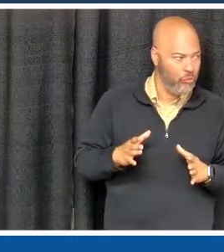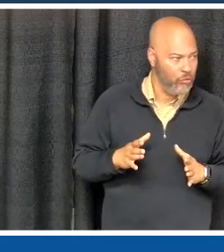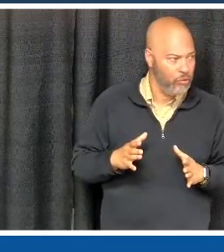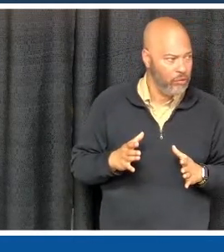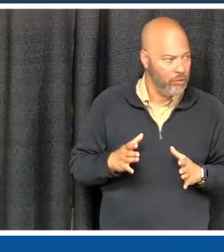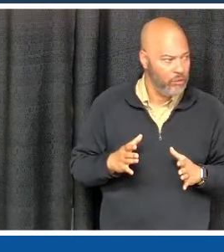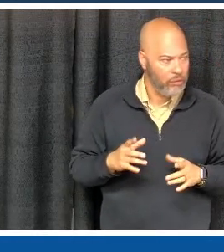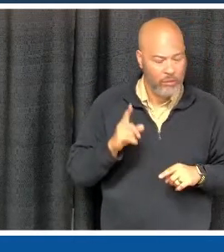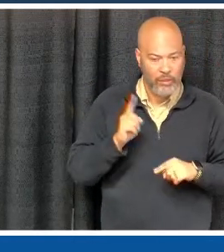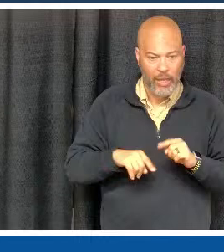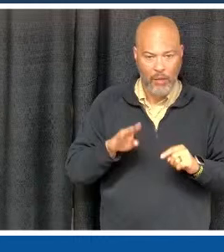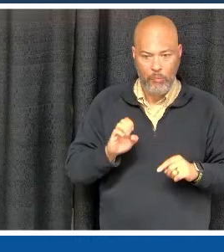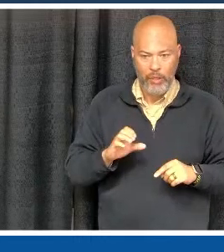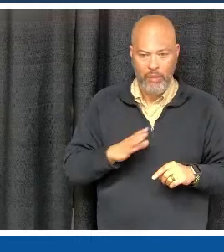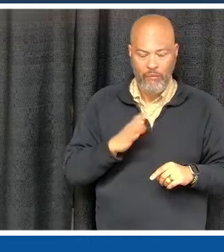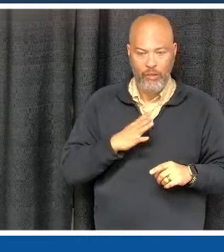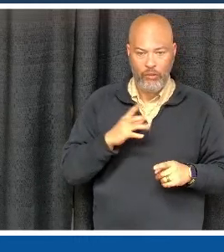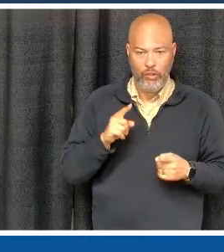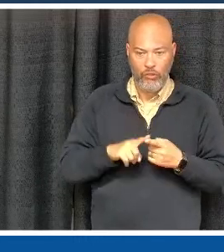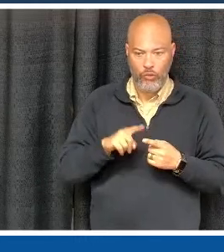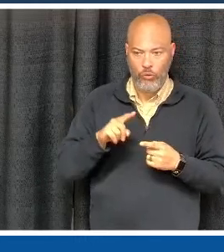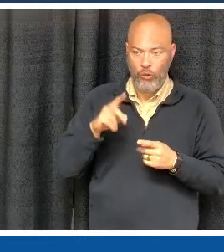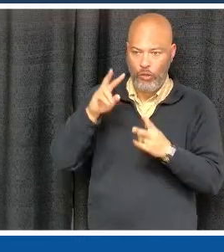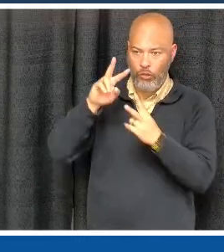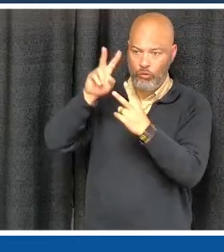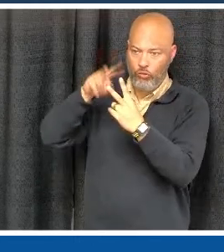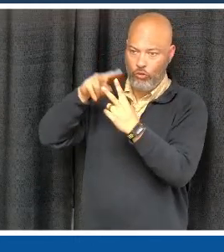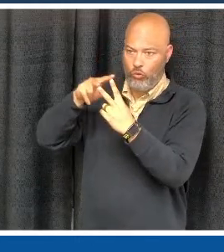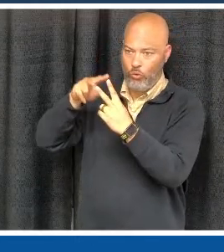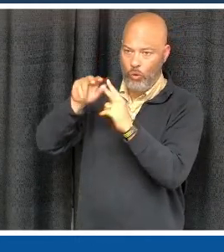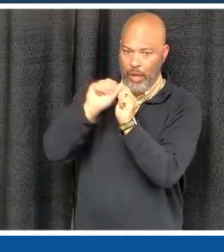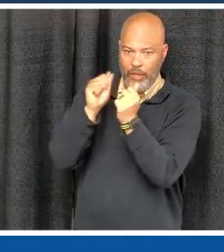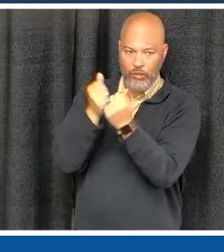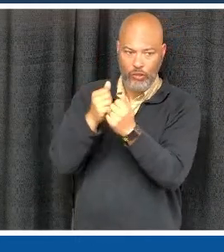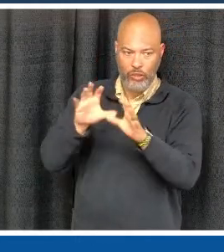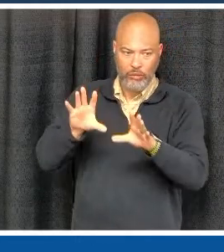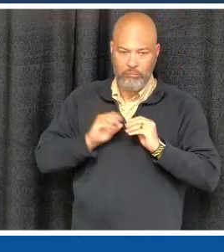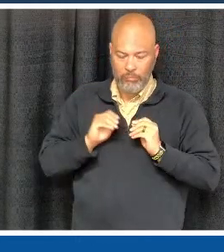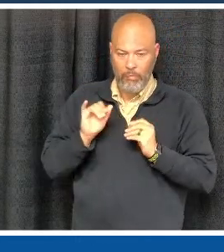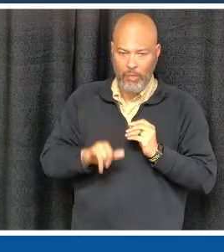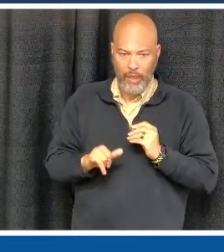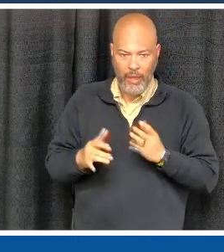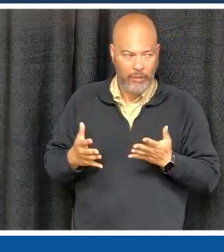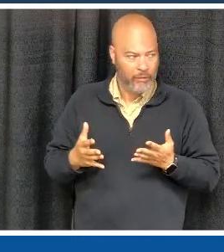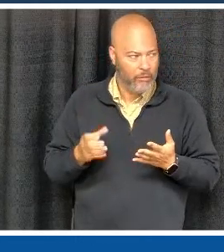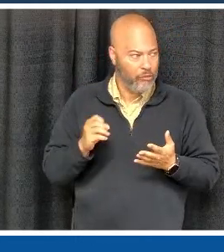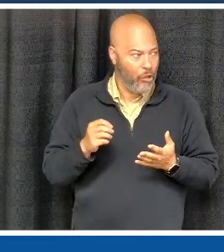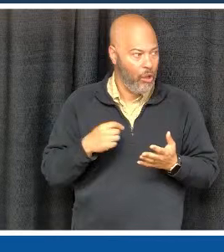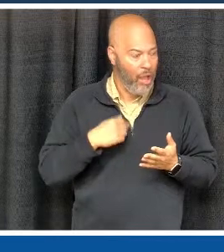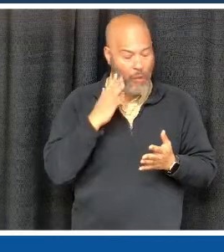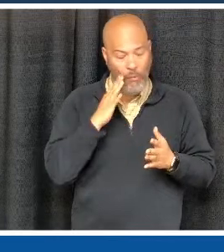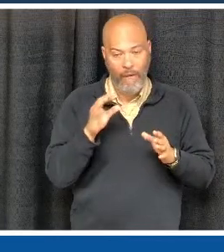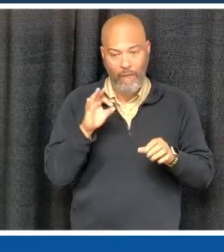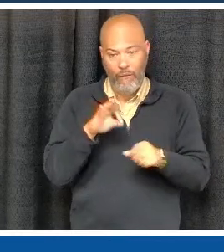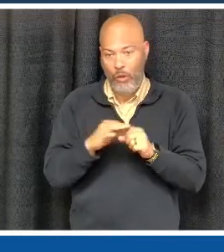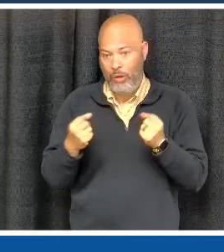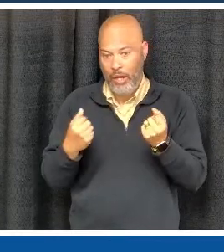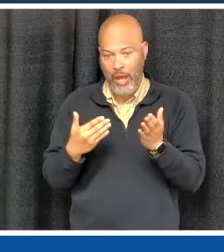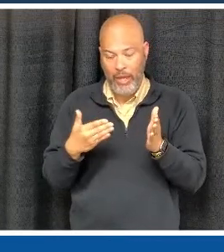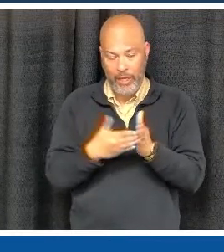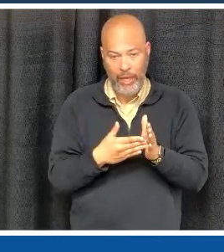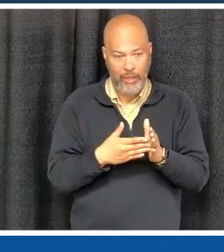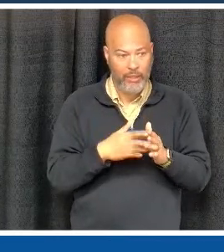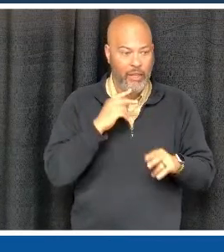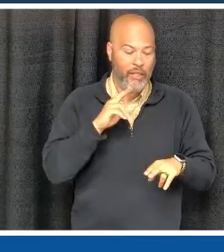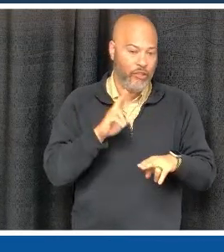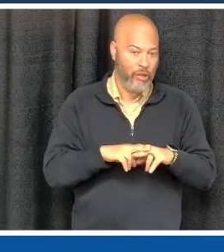can't officially be enforced until at least those two agencies have adopted it. So I'm going to be voting against it. And as the chair of the